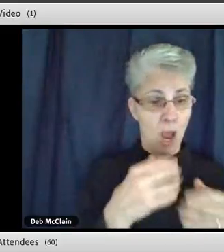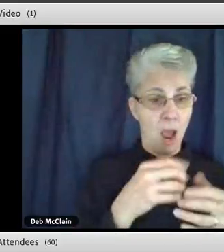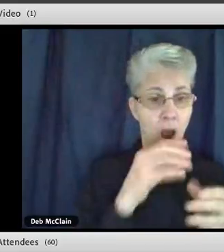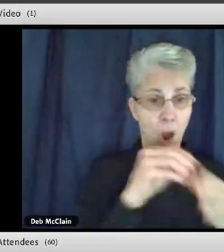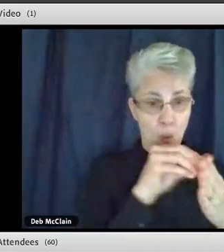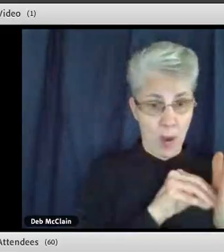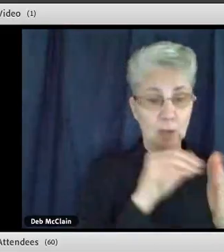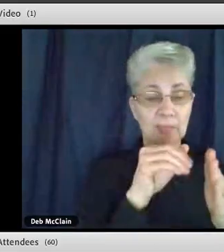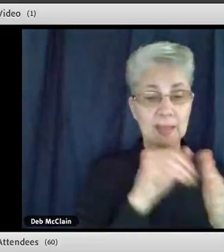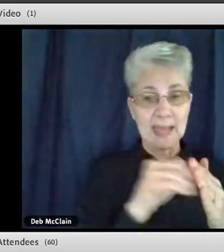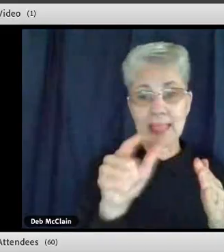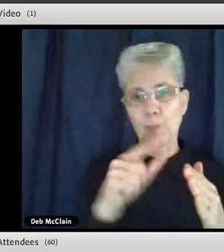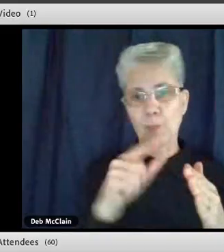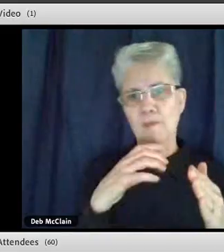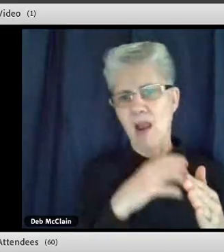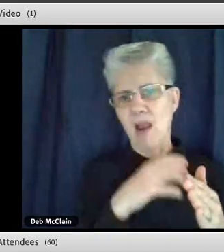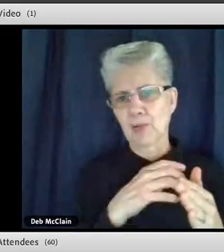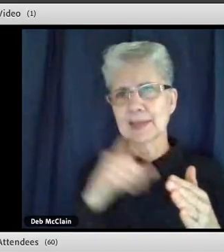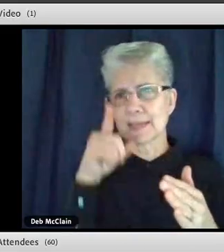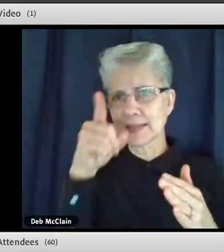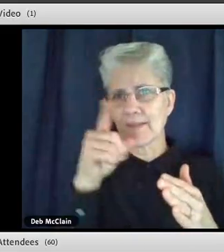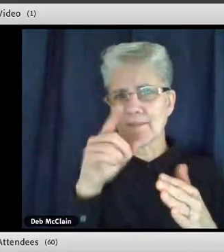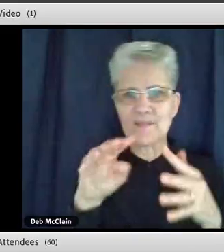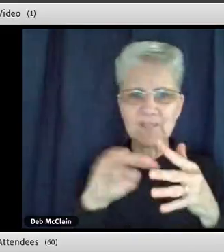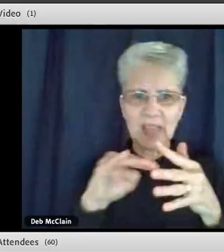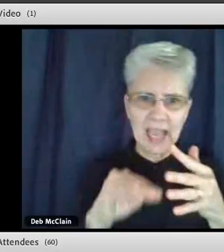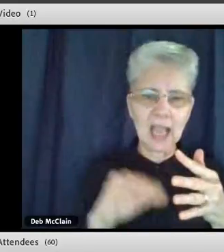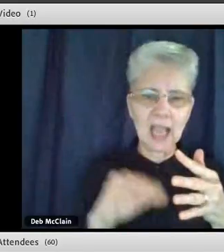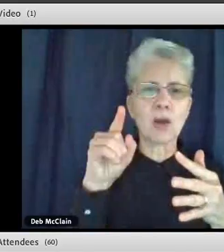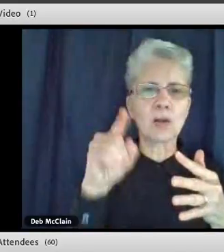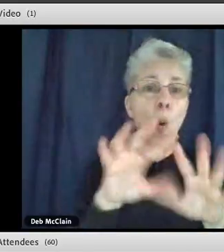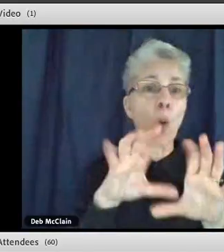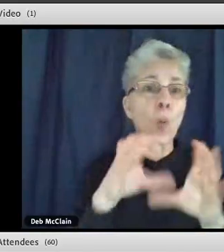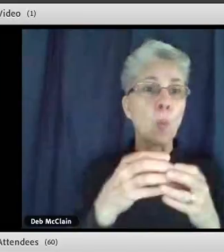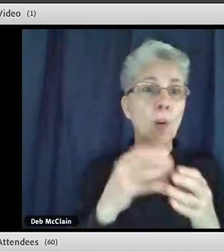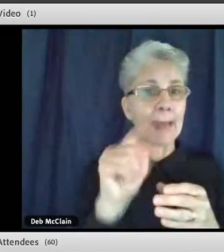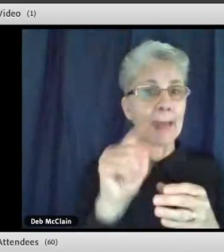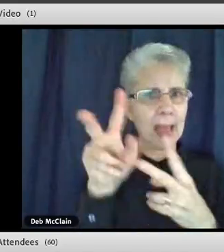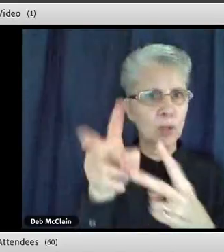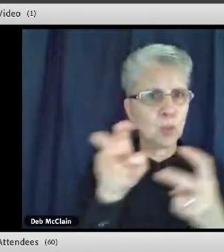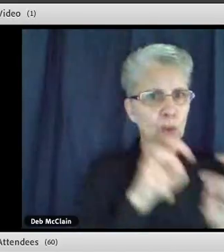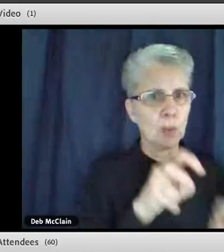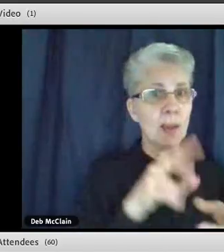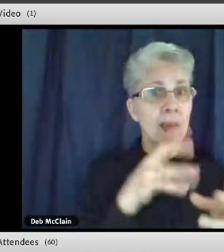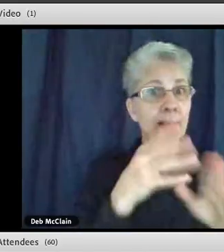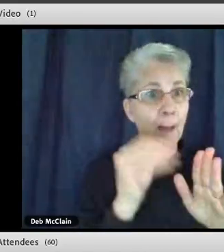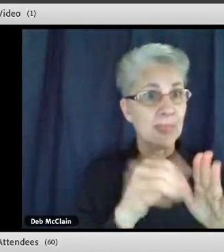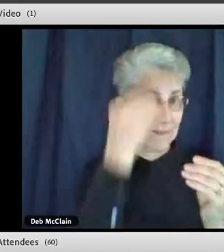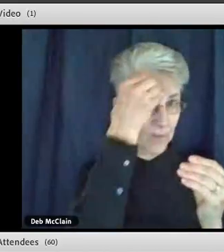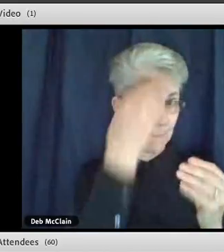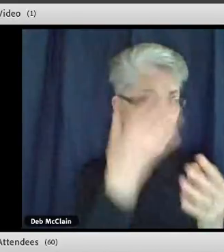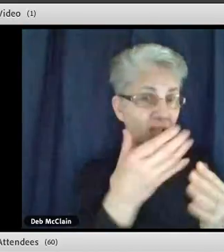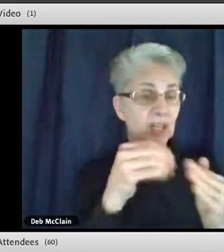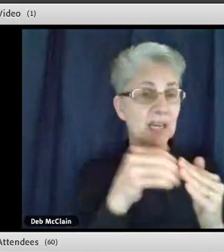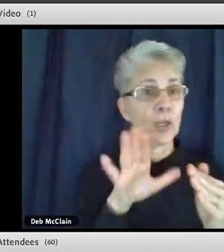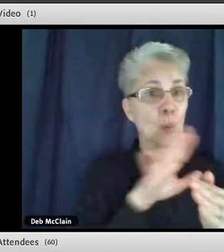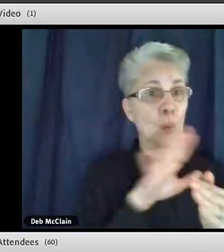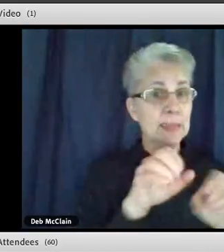of Congress's catalog or OCLC WorldCat, and you copy that information into your own